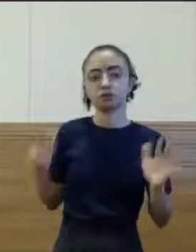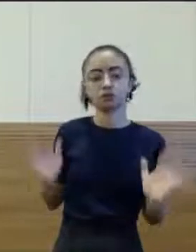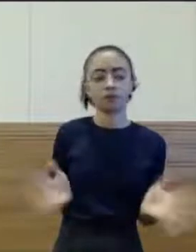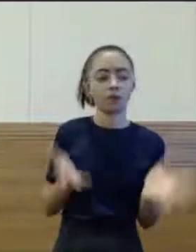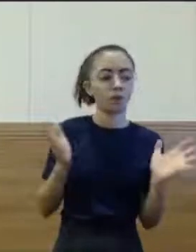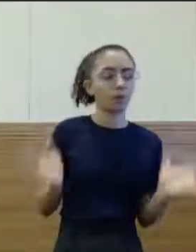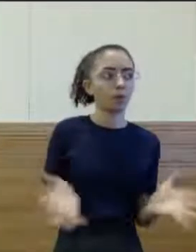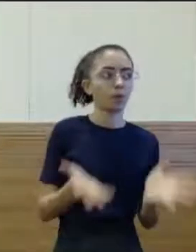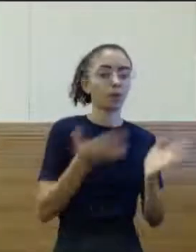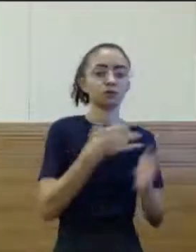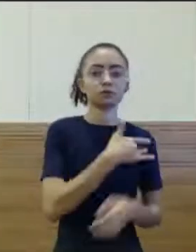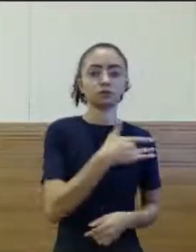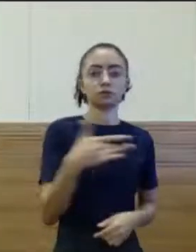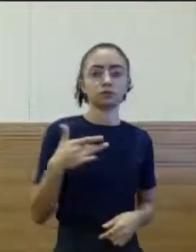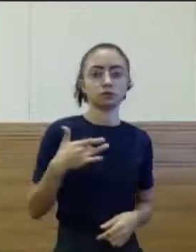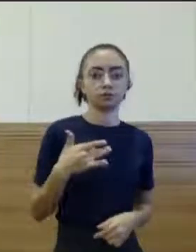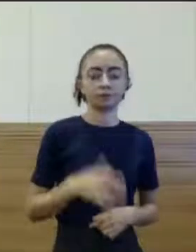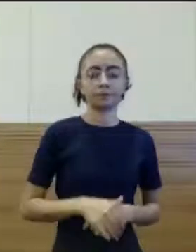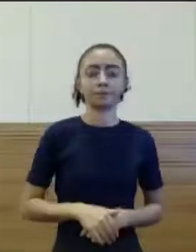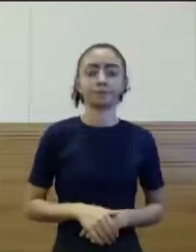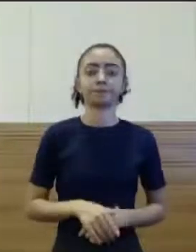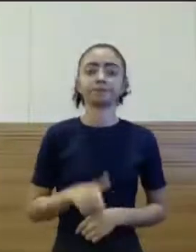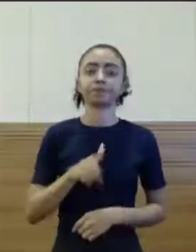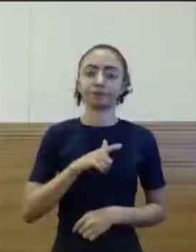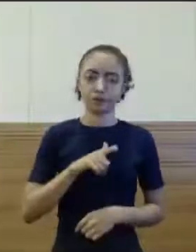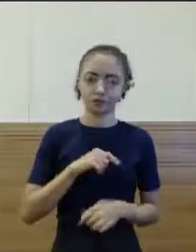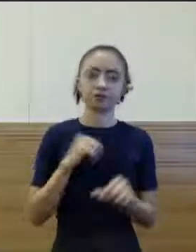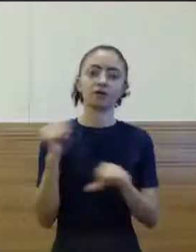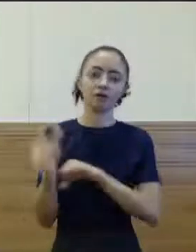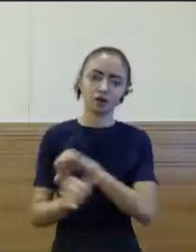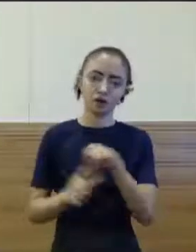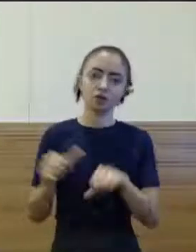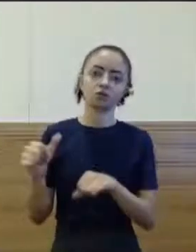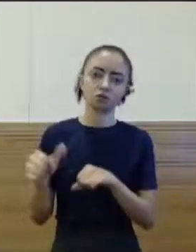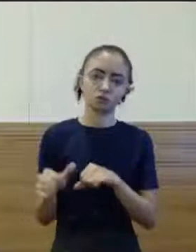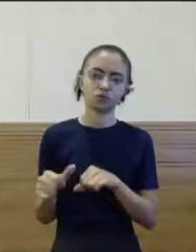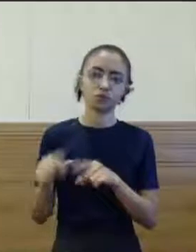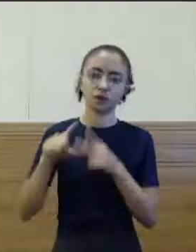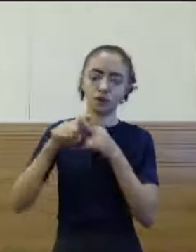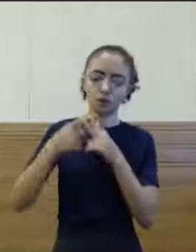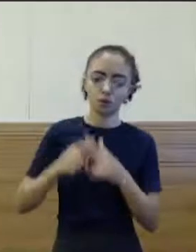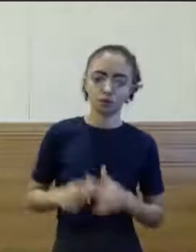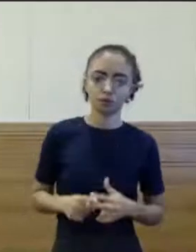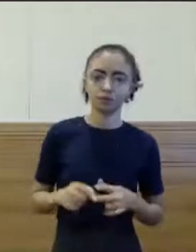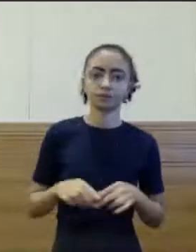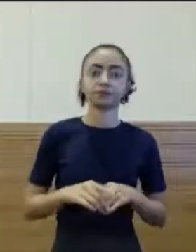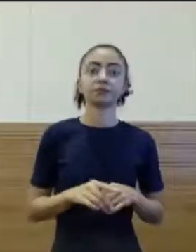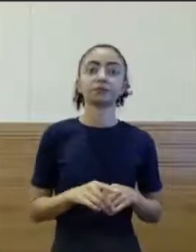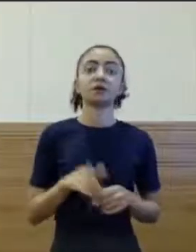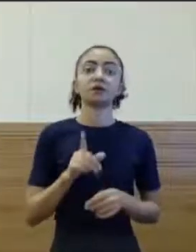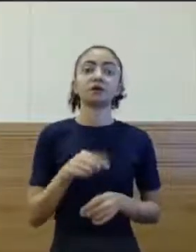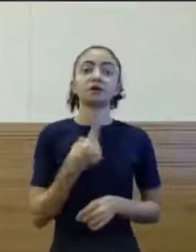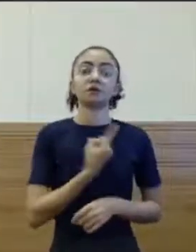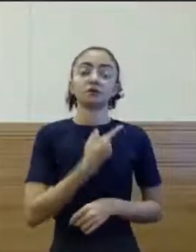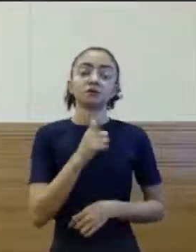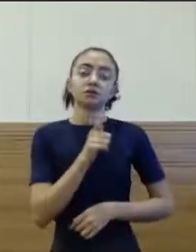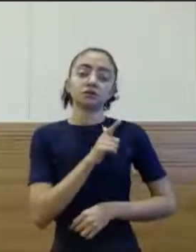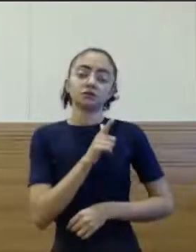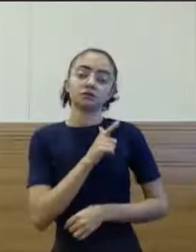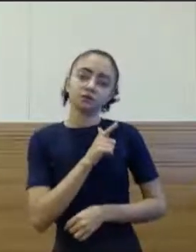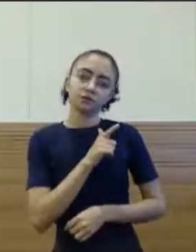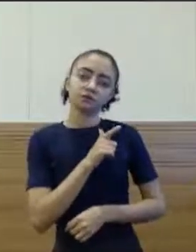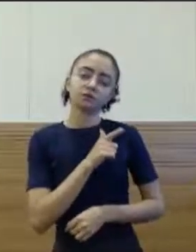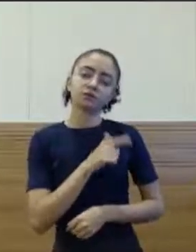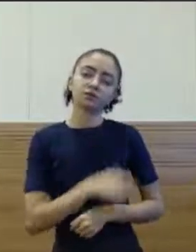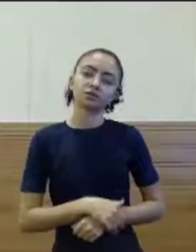health campaigns. And we had alignment for the sales and preparation